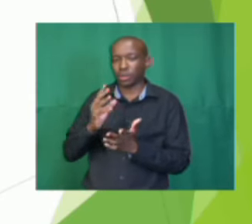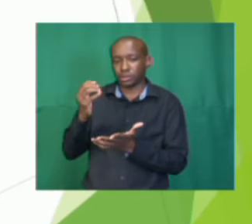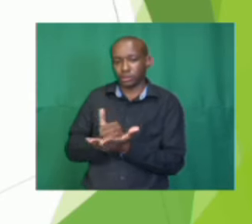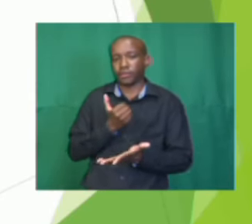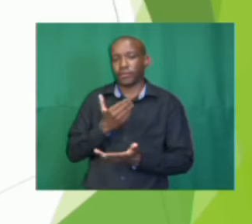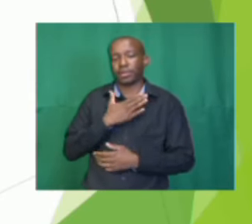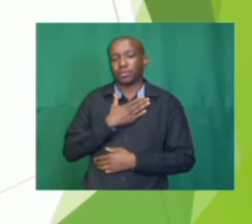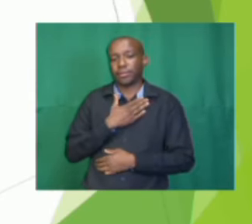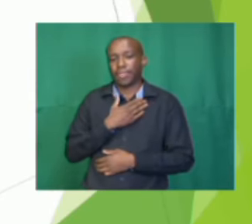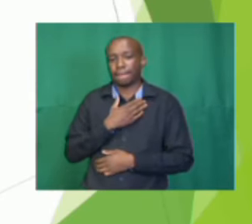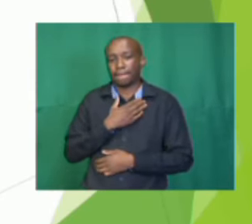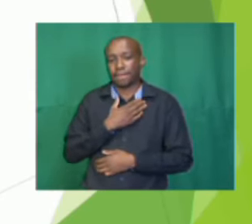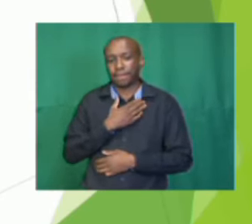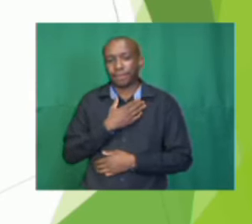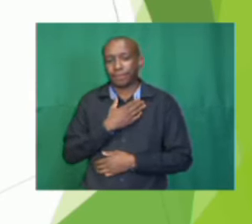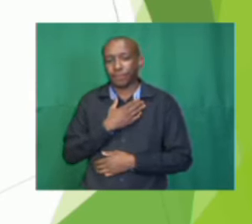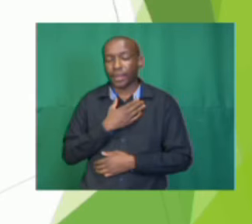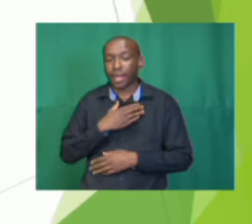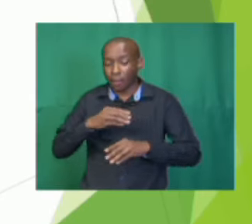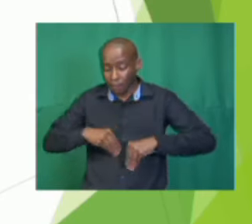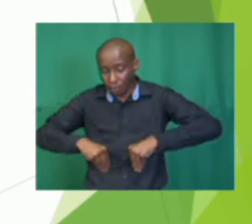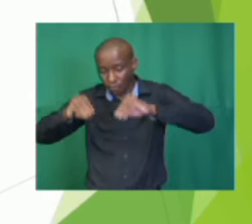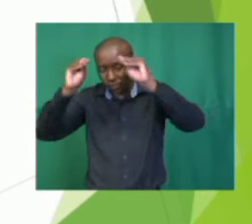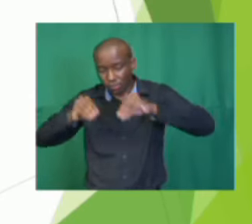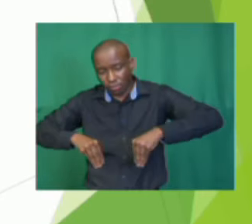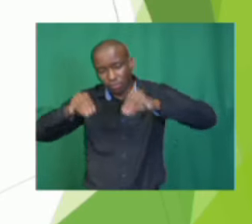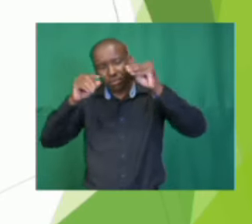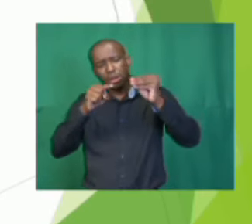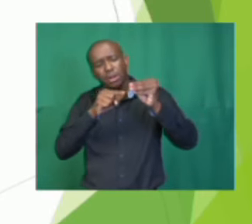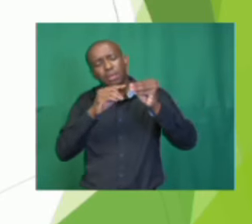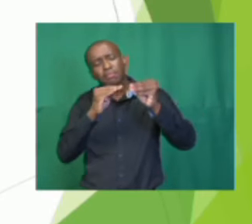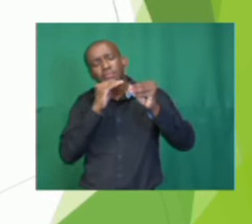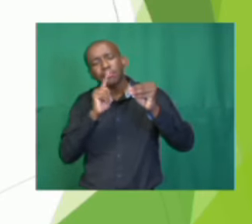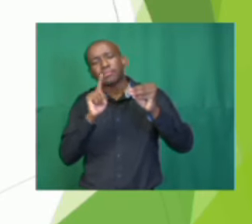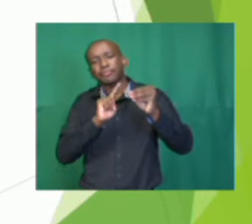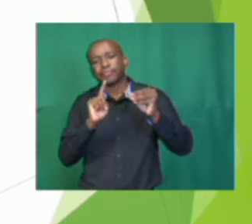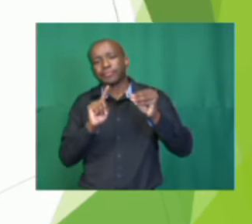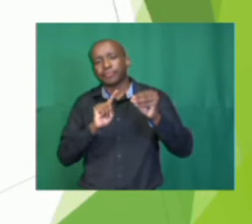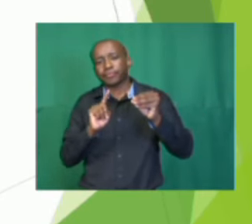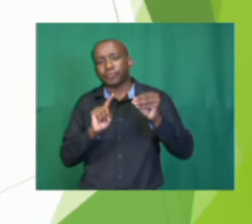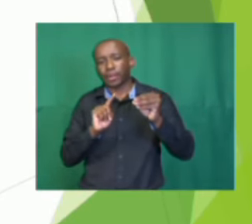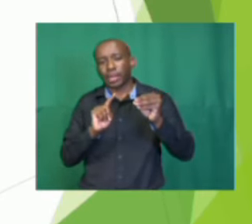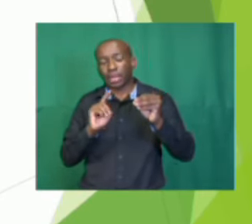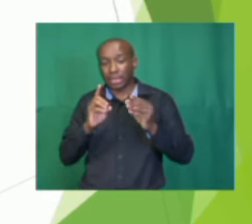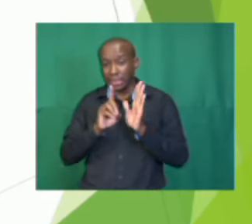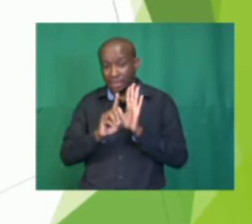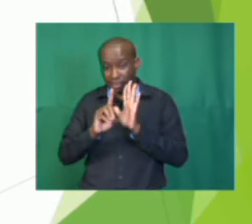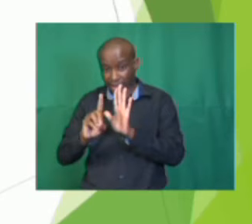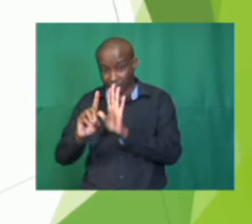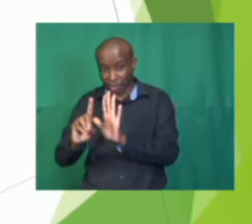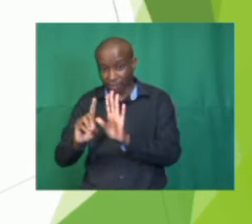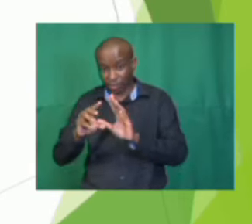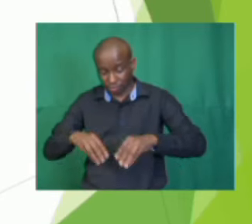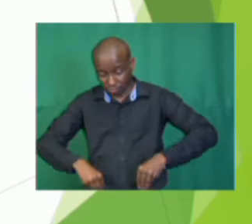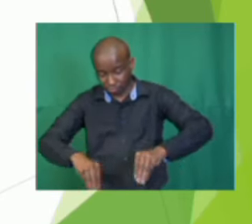And then there is also the garments which the disciples spread on the